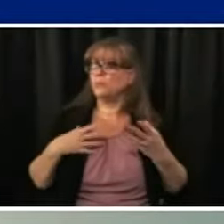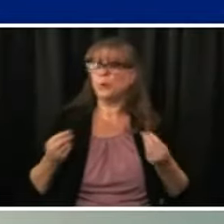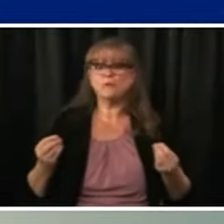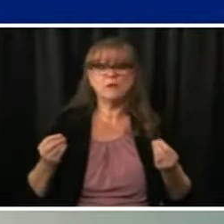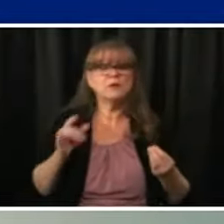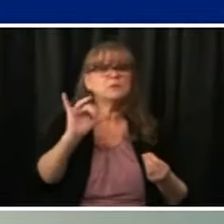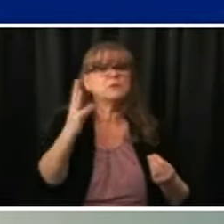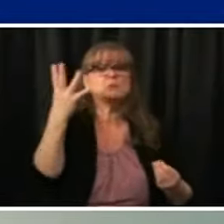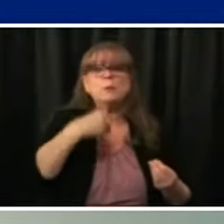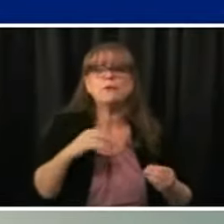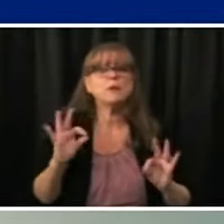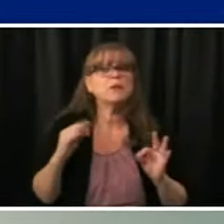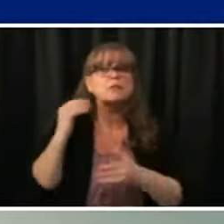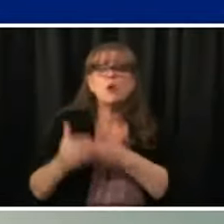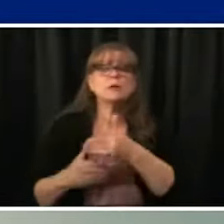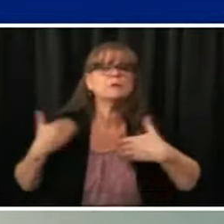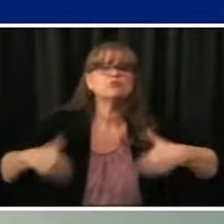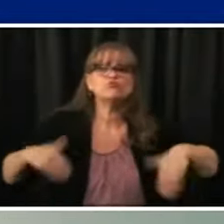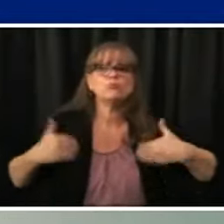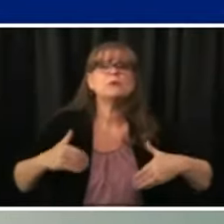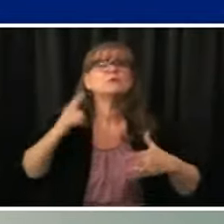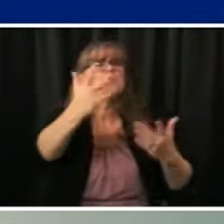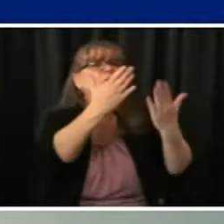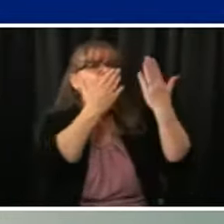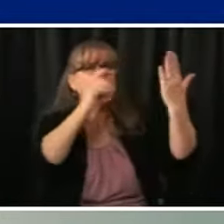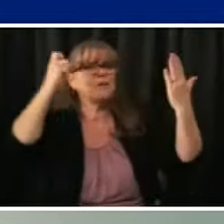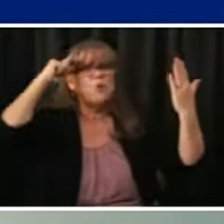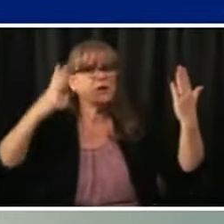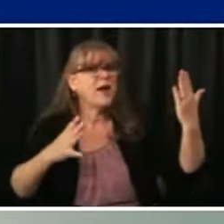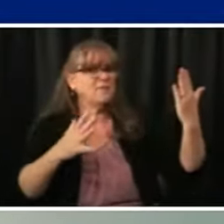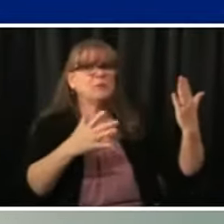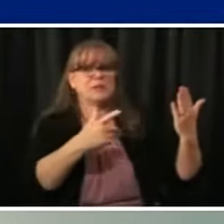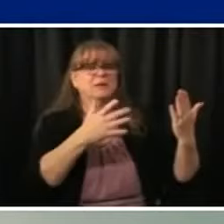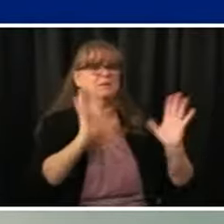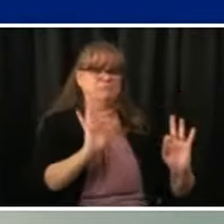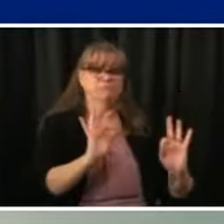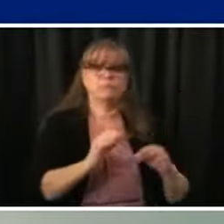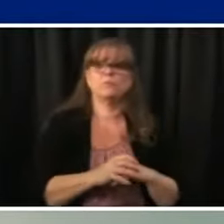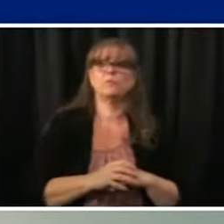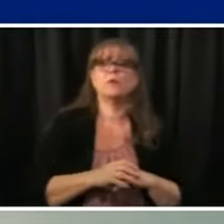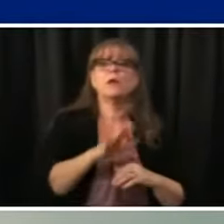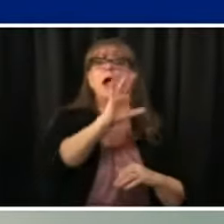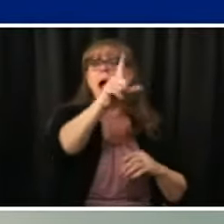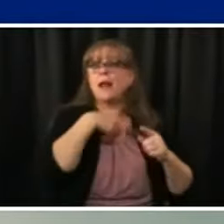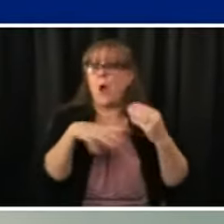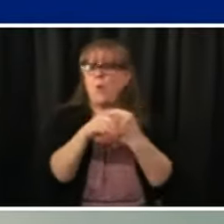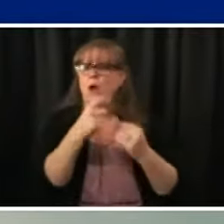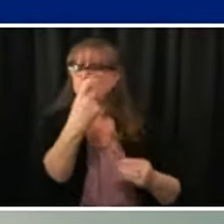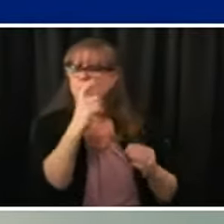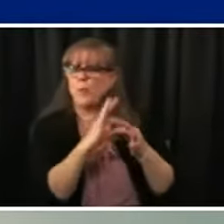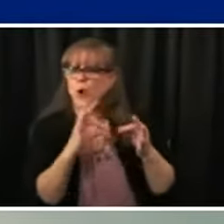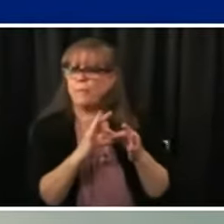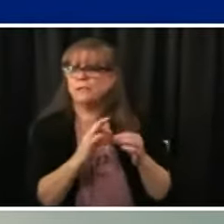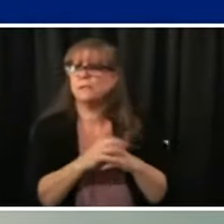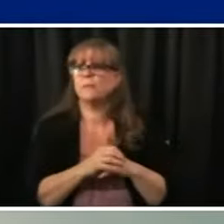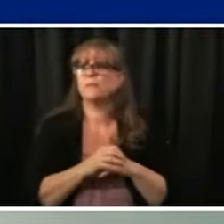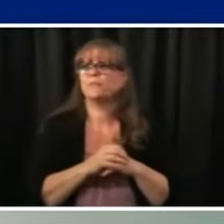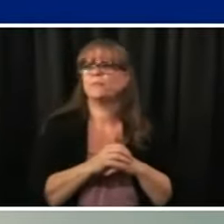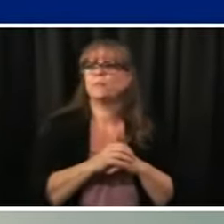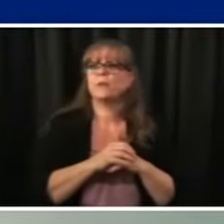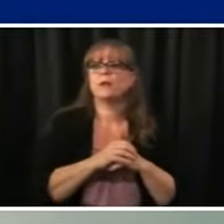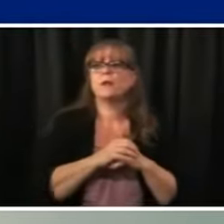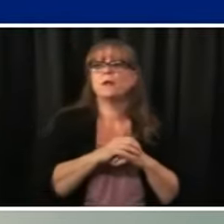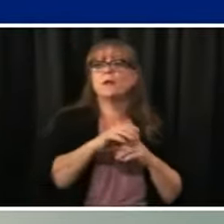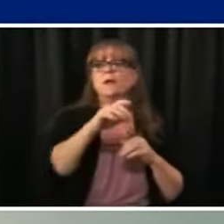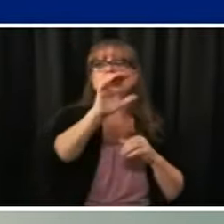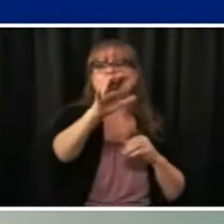there, Governor. And one more thing is, after that, we had to have the